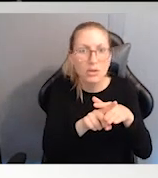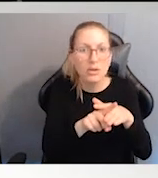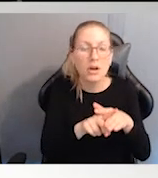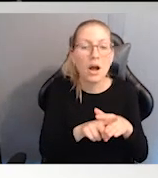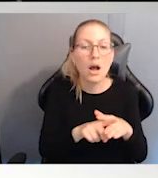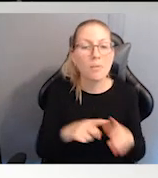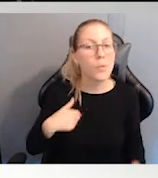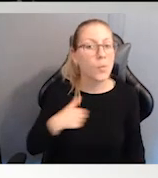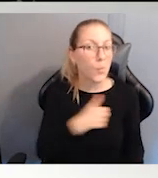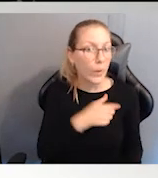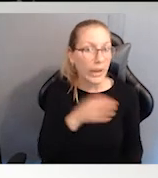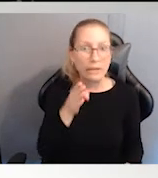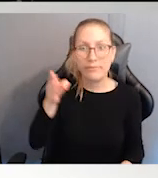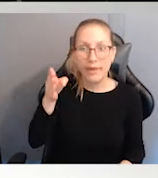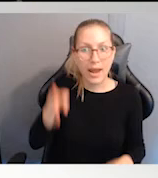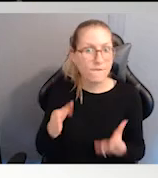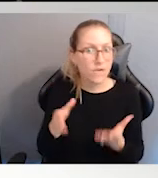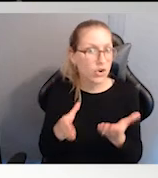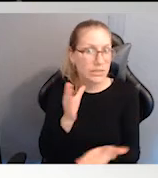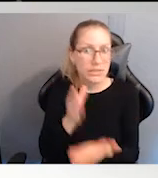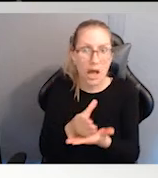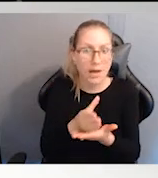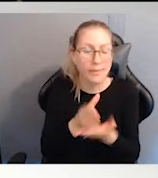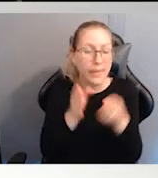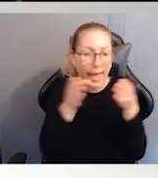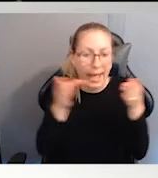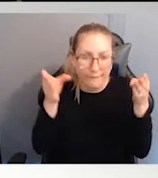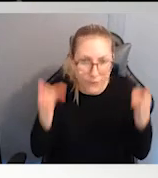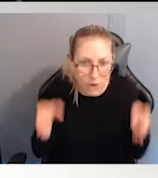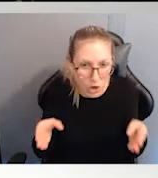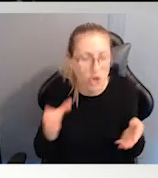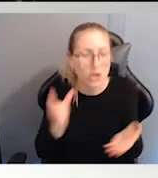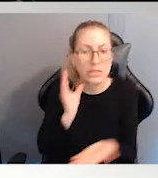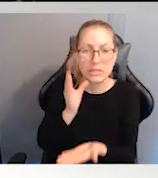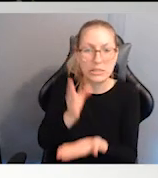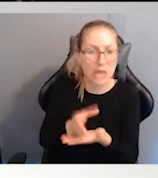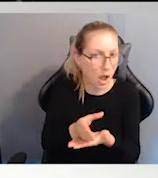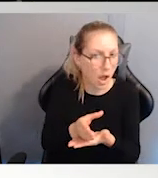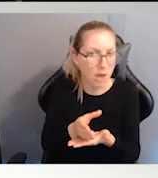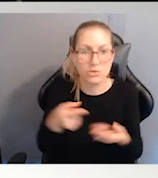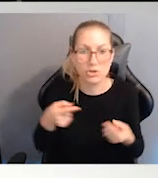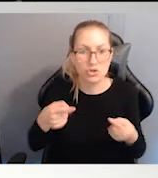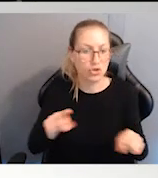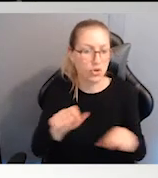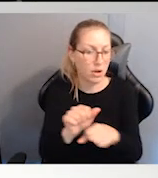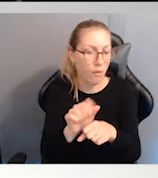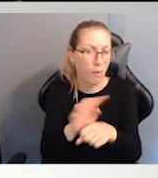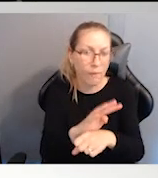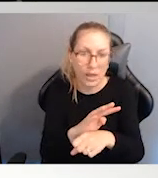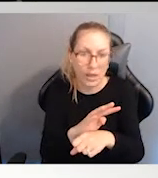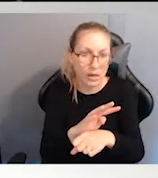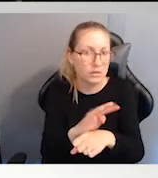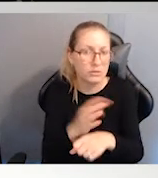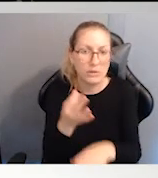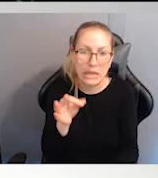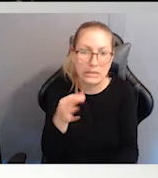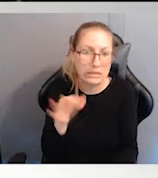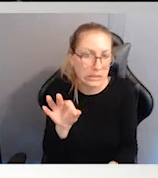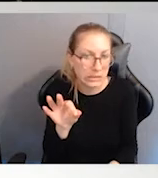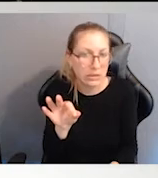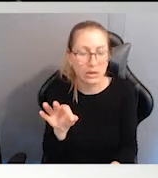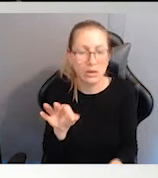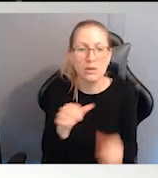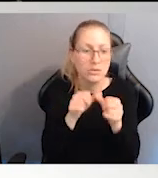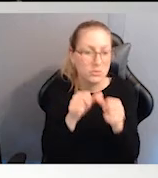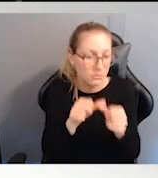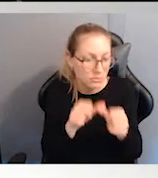We never stopped, never, ever, ever stopped during the COVID-19 pandemic. We continued doing Zoom